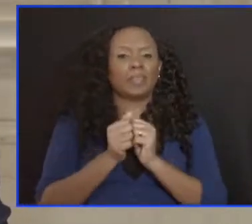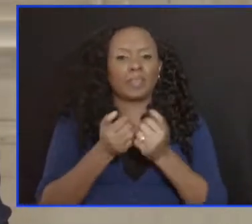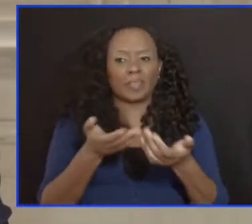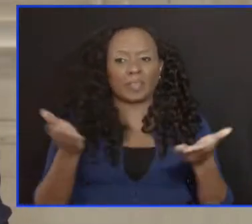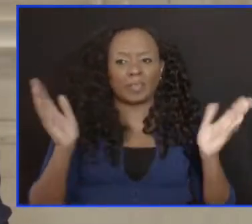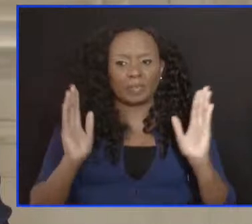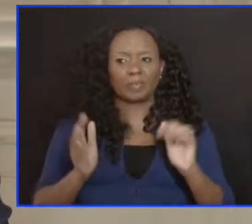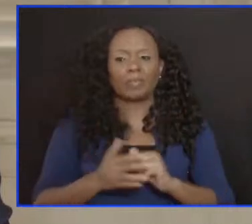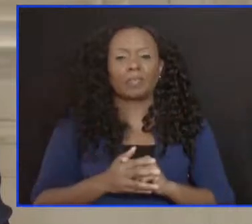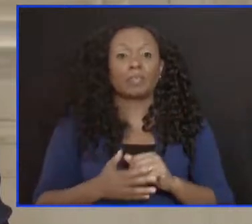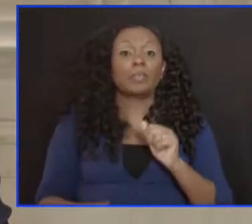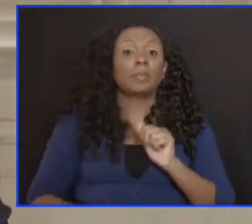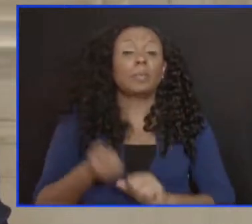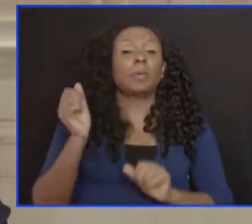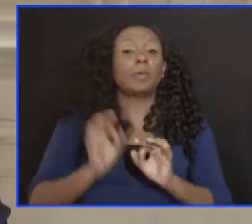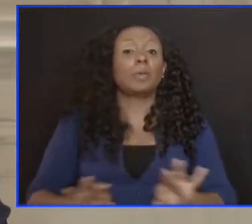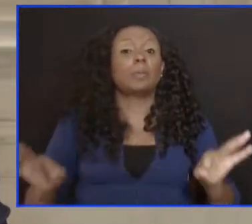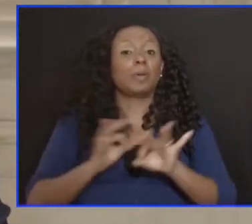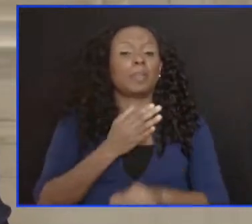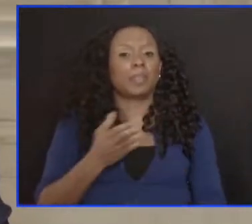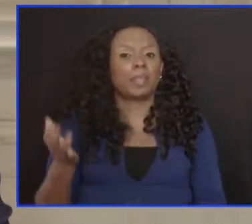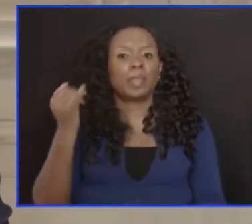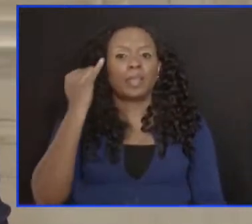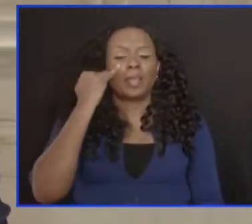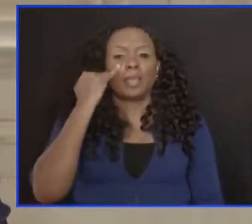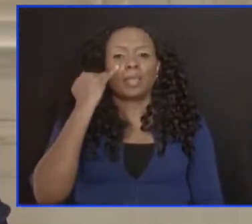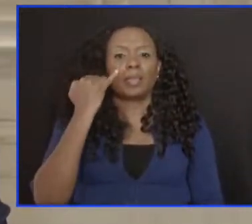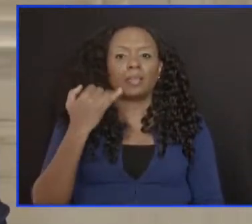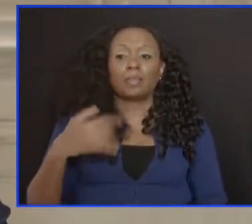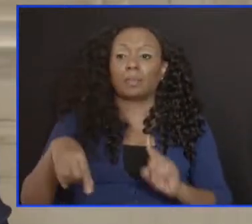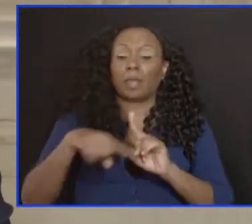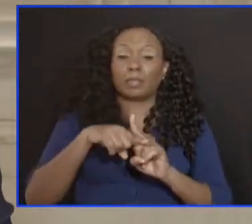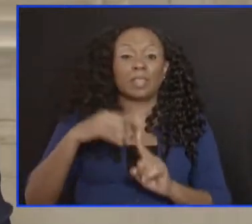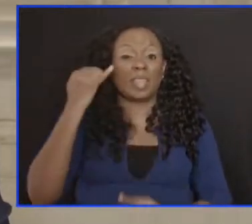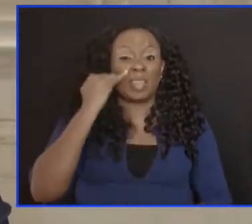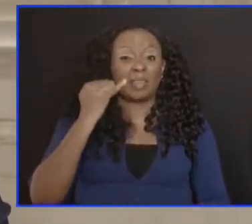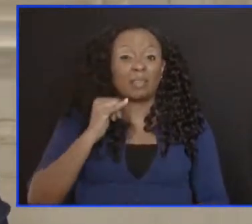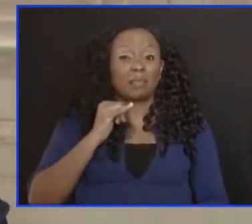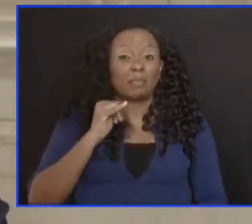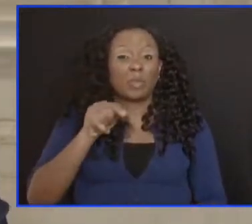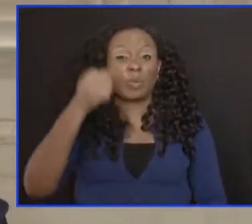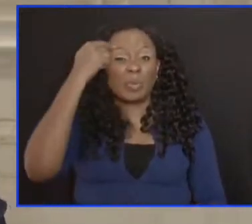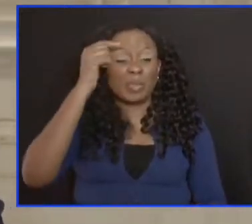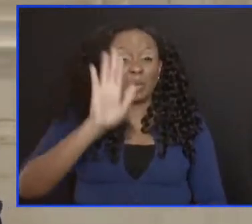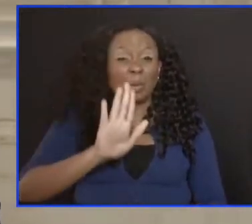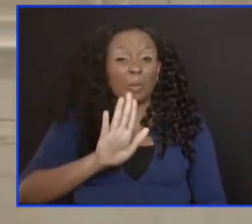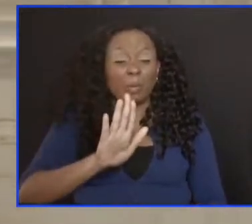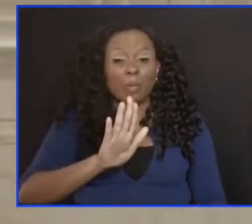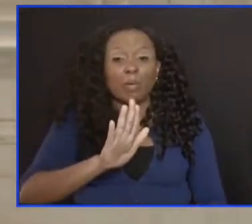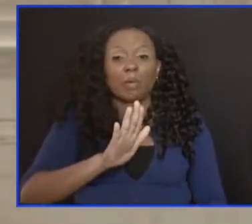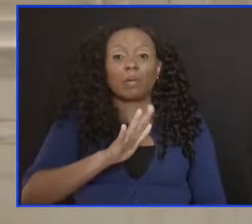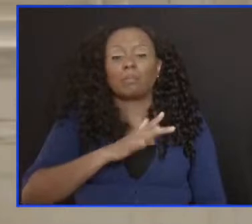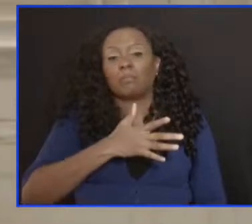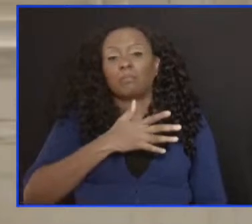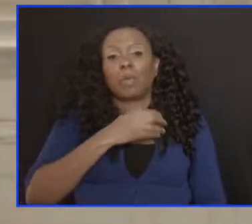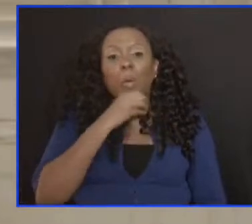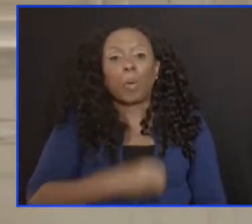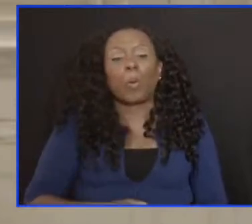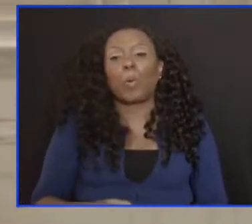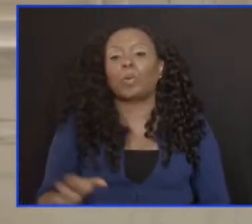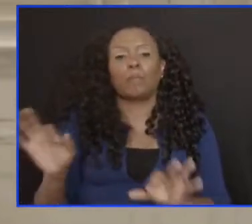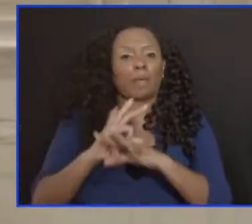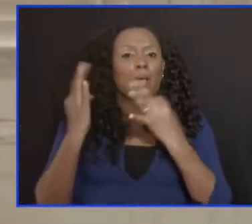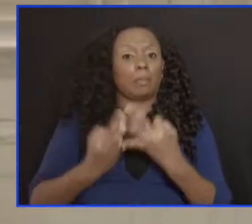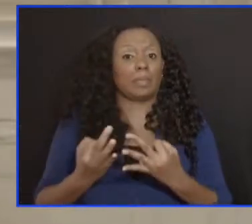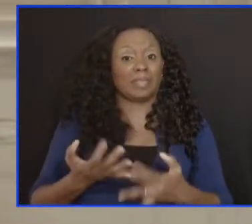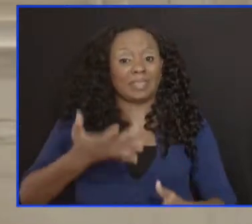the most important point is, if they're positive, if you think they're ill, if you ain't sure, I'm begging you, please bring